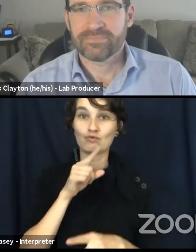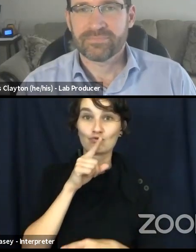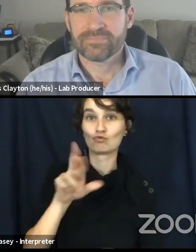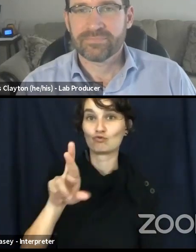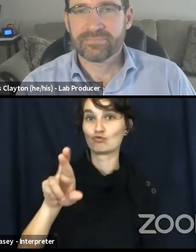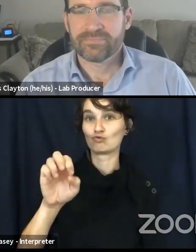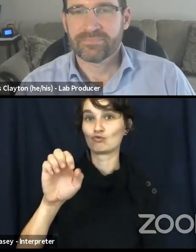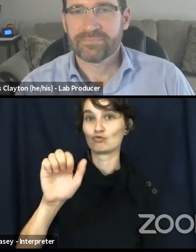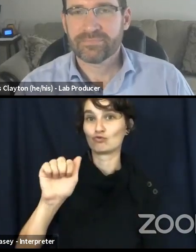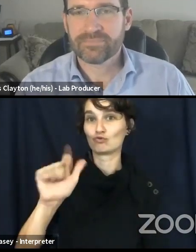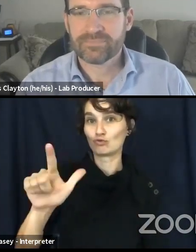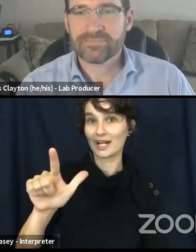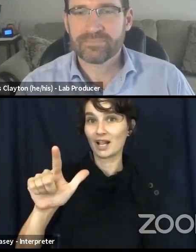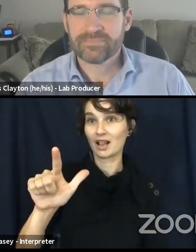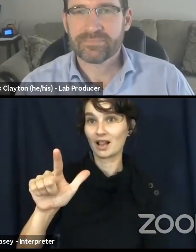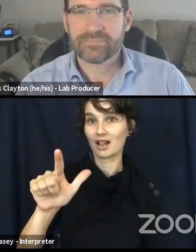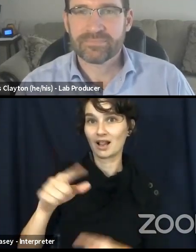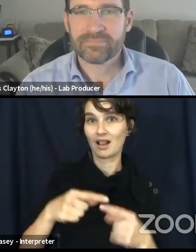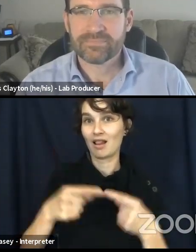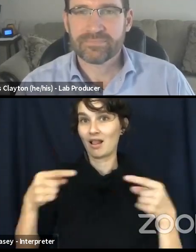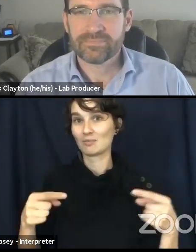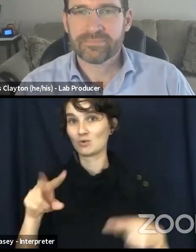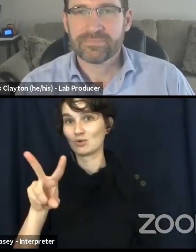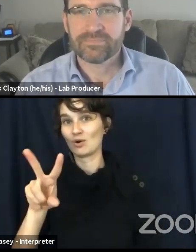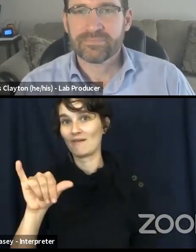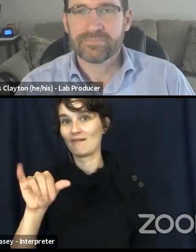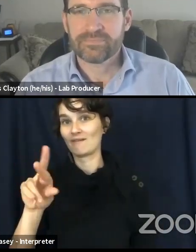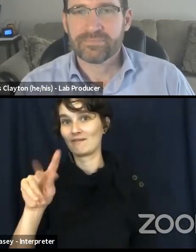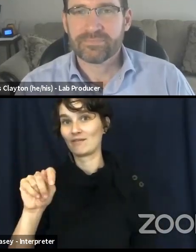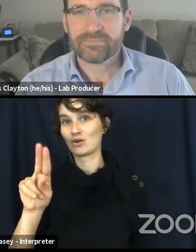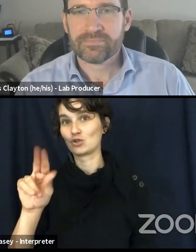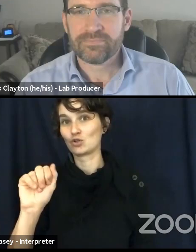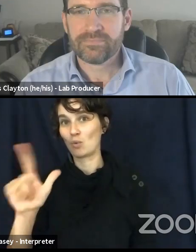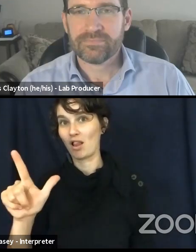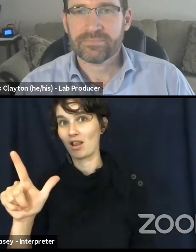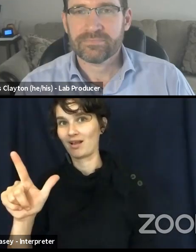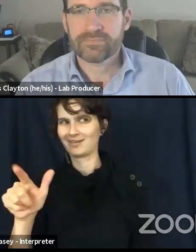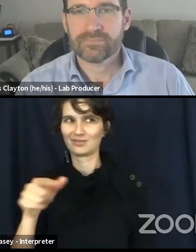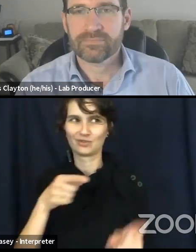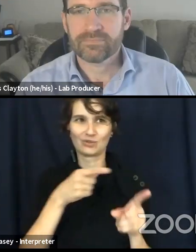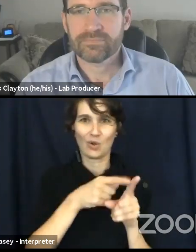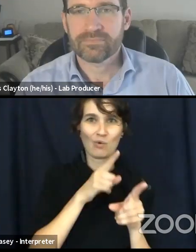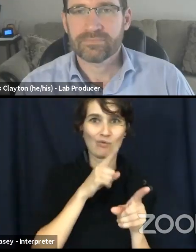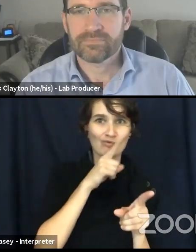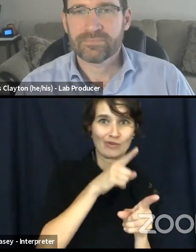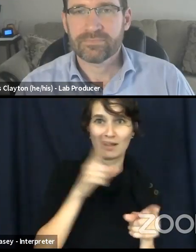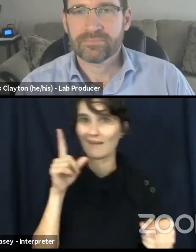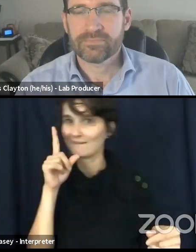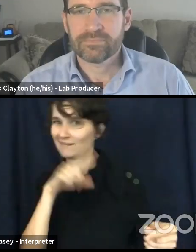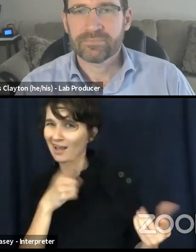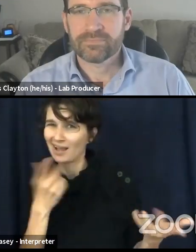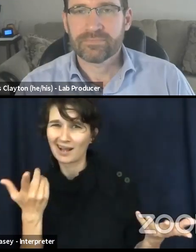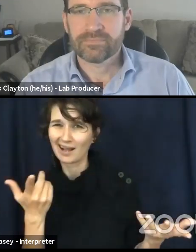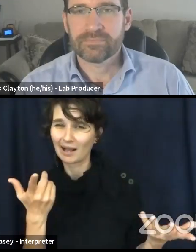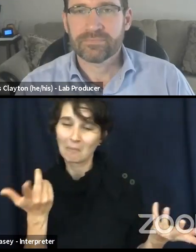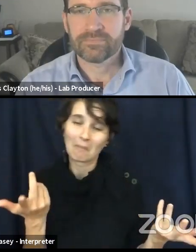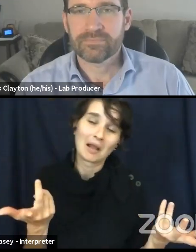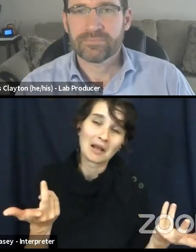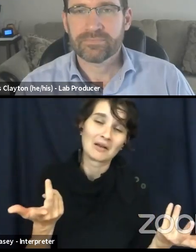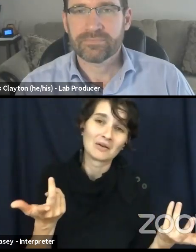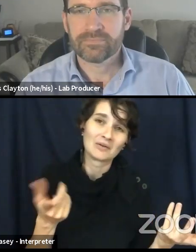is fake, or like, and you know, like in Mattie's beautiful anecdote, it's like all real, because it's